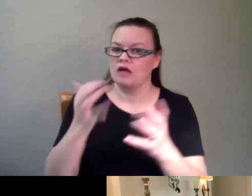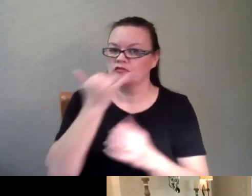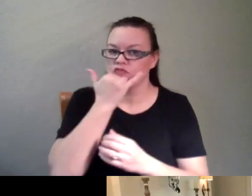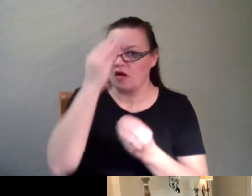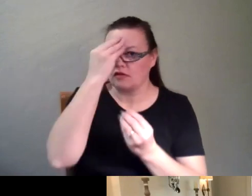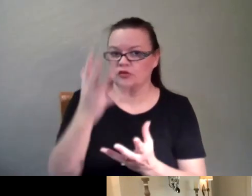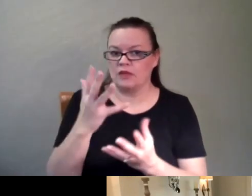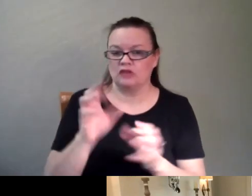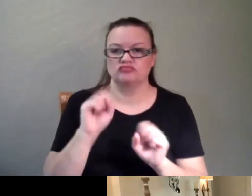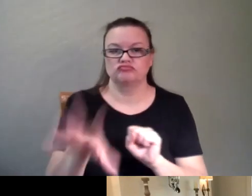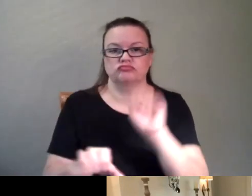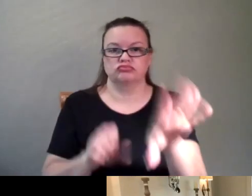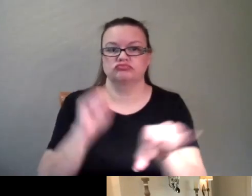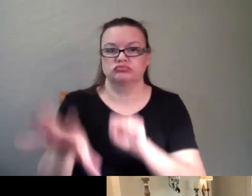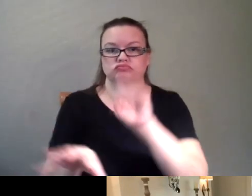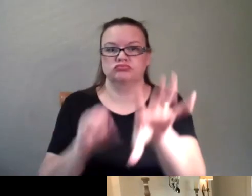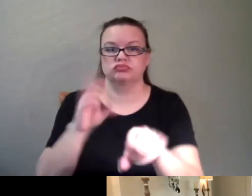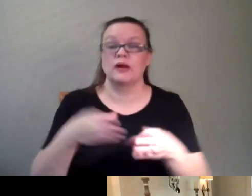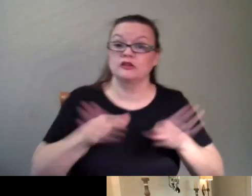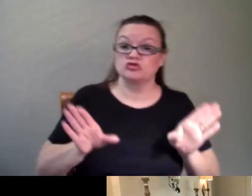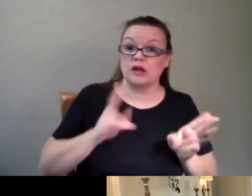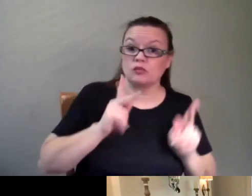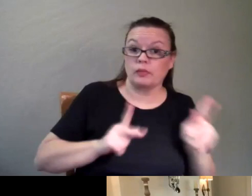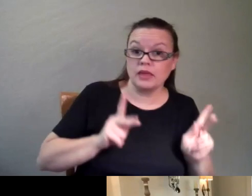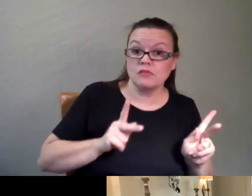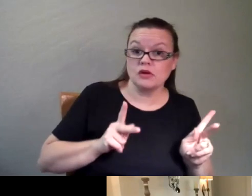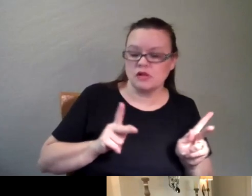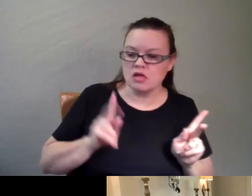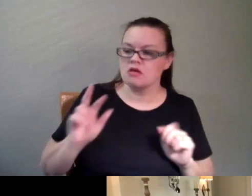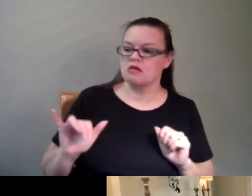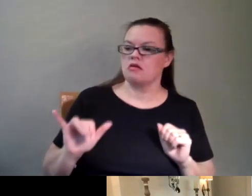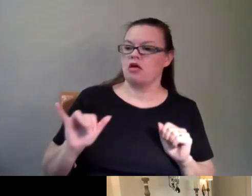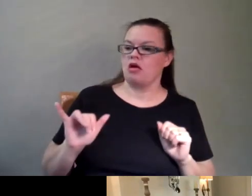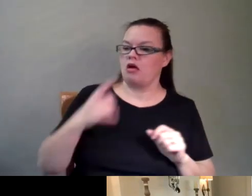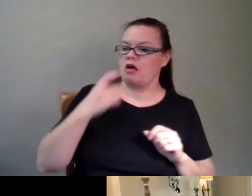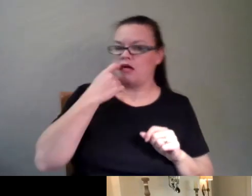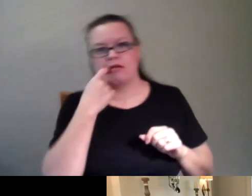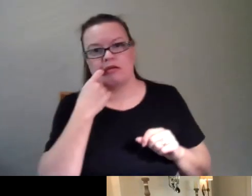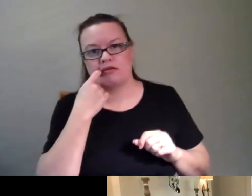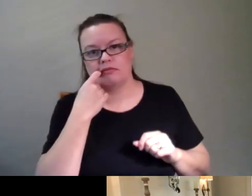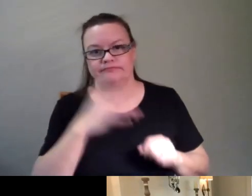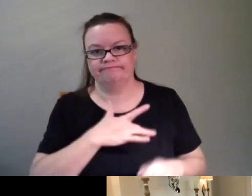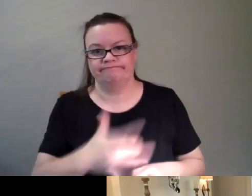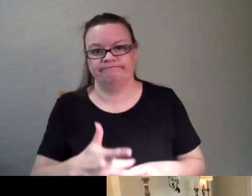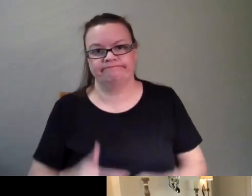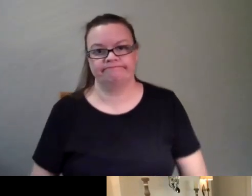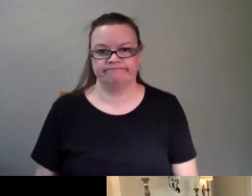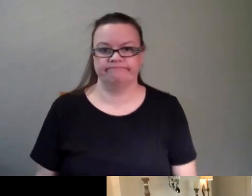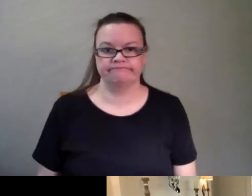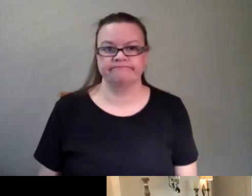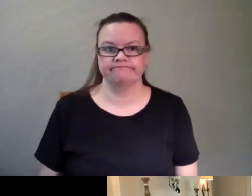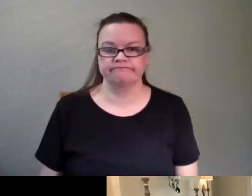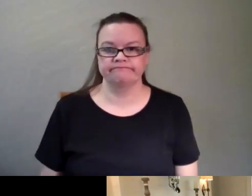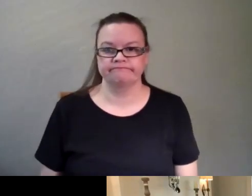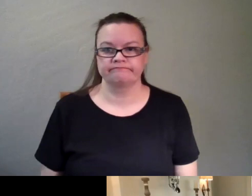it. So I think it is something we can do. One of the interesting things I wanted to throw out before, I